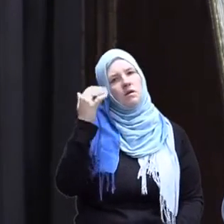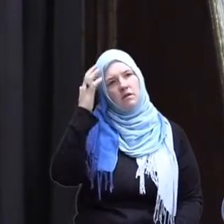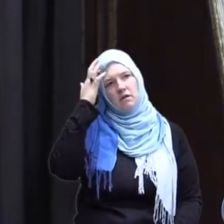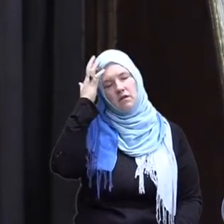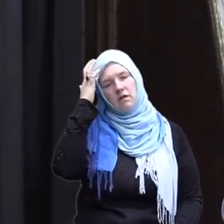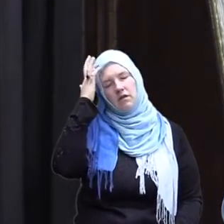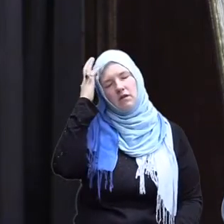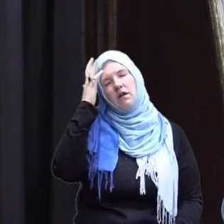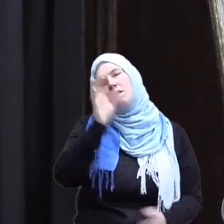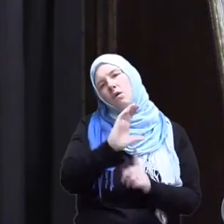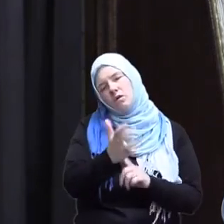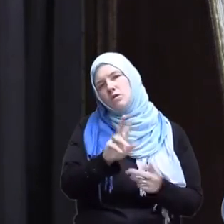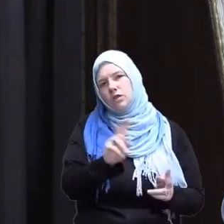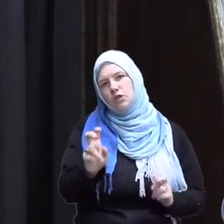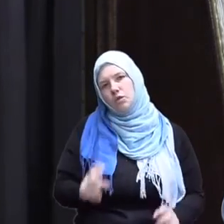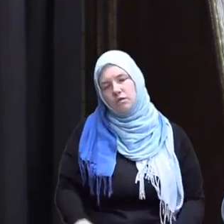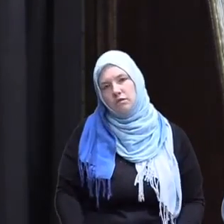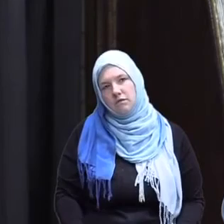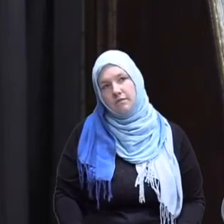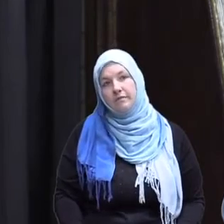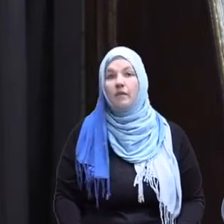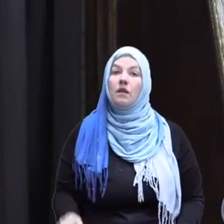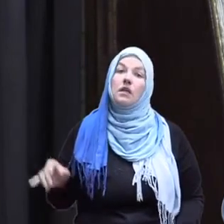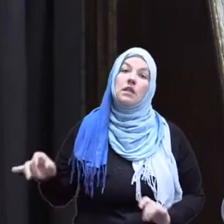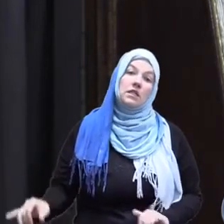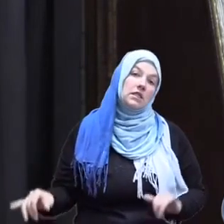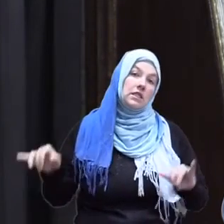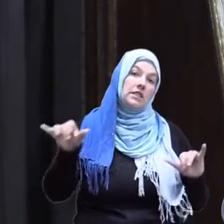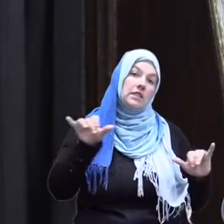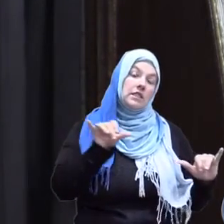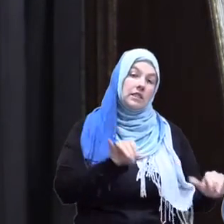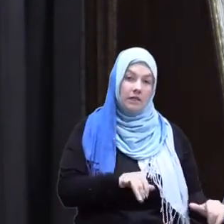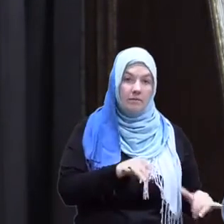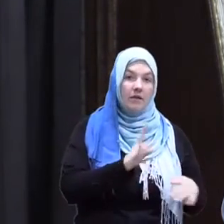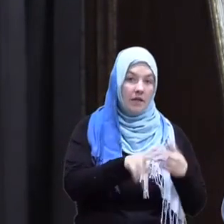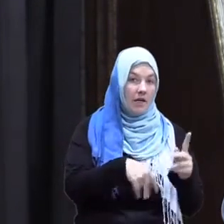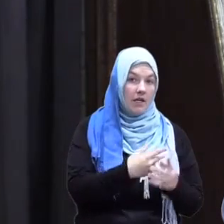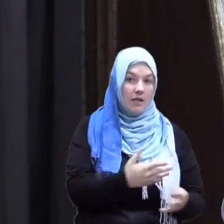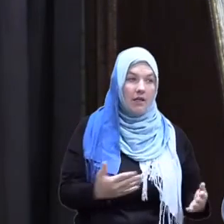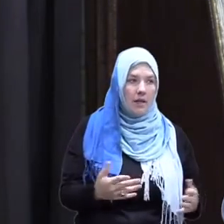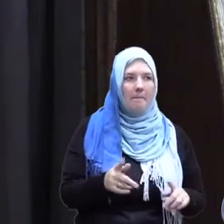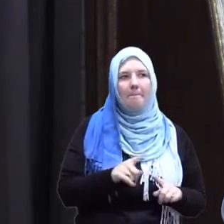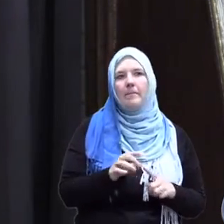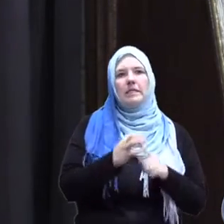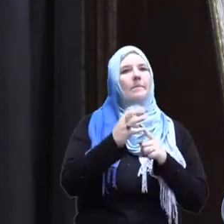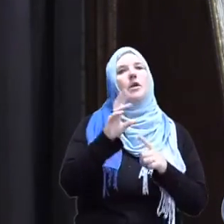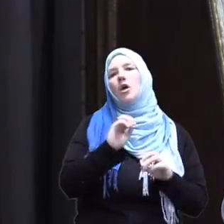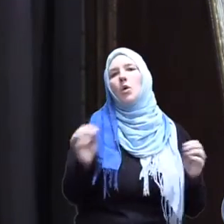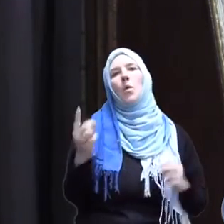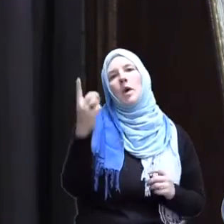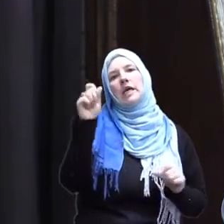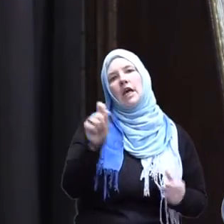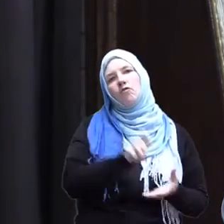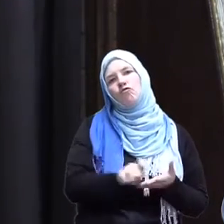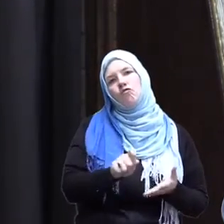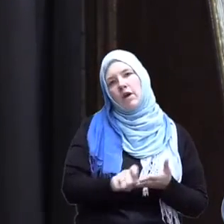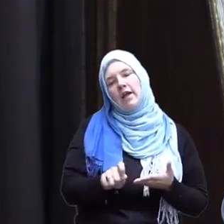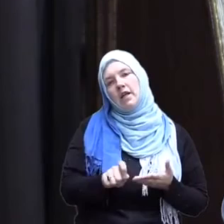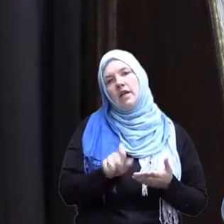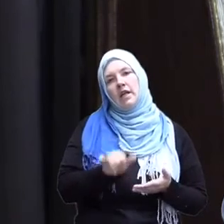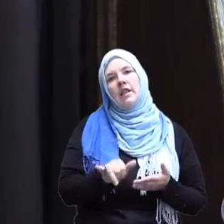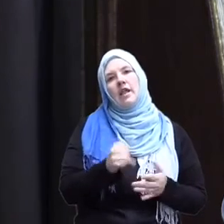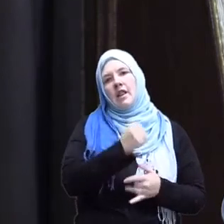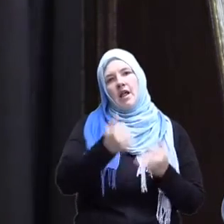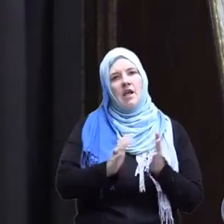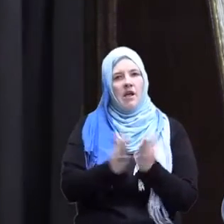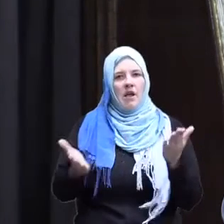is a cultural issue. The same diversion, except no one could write it in this